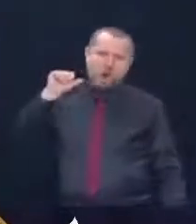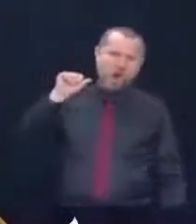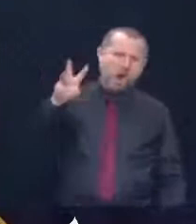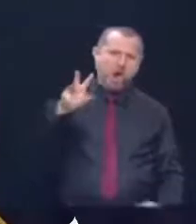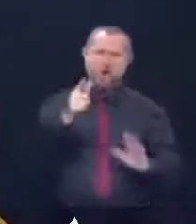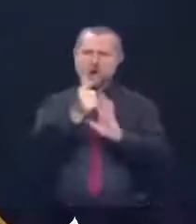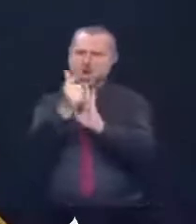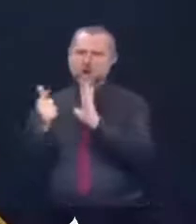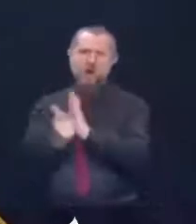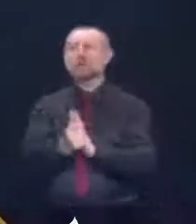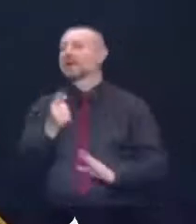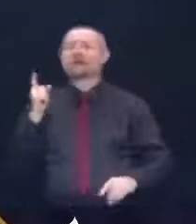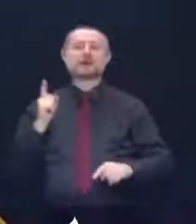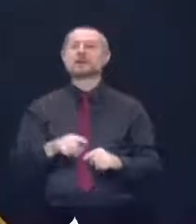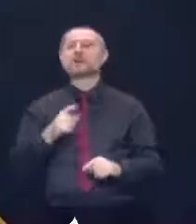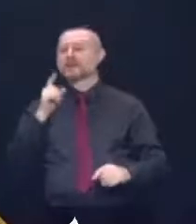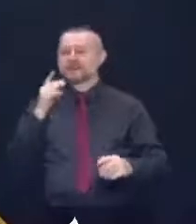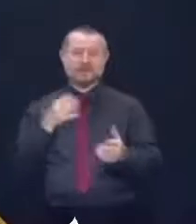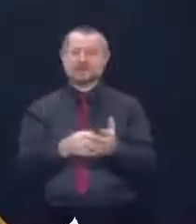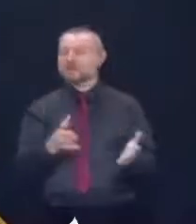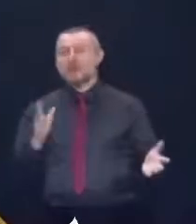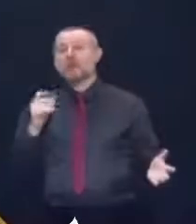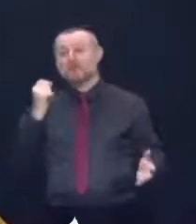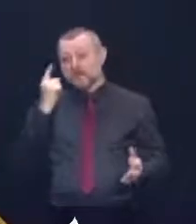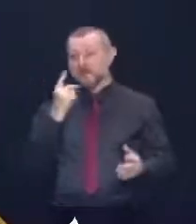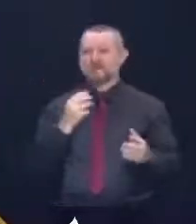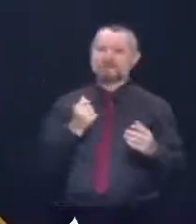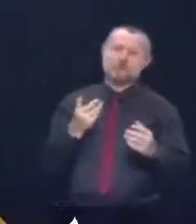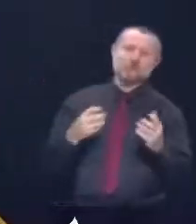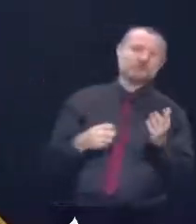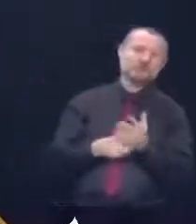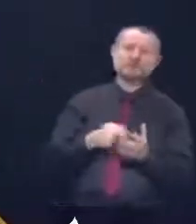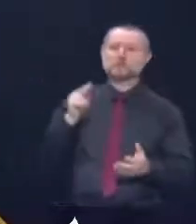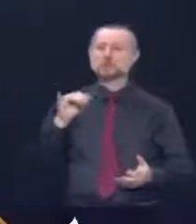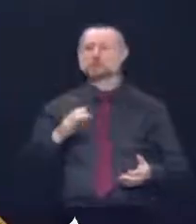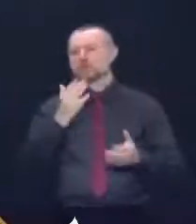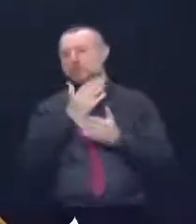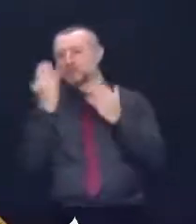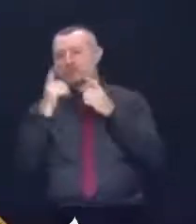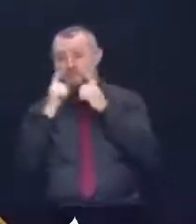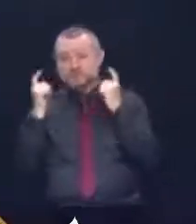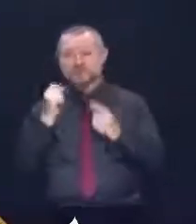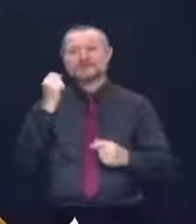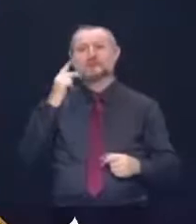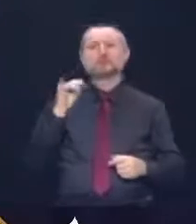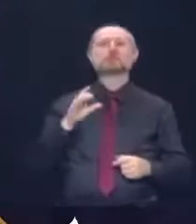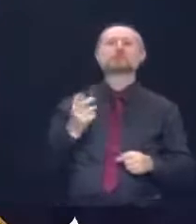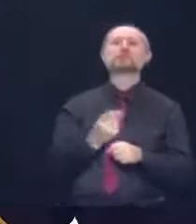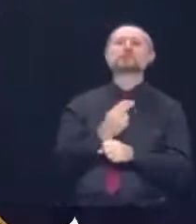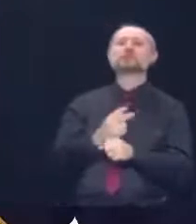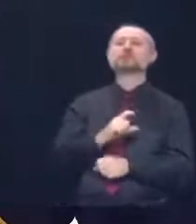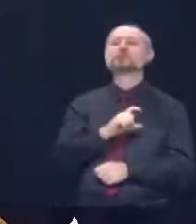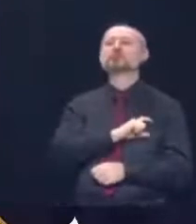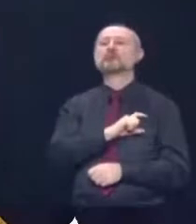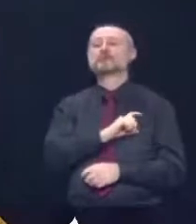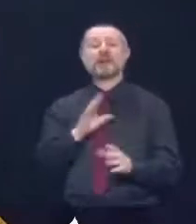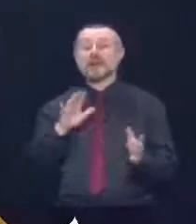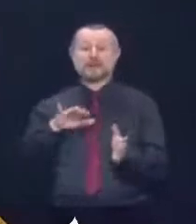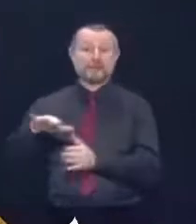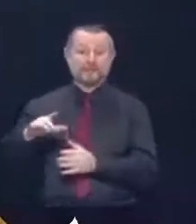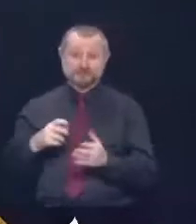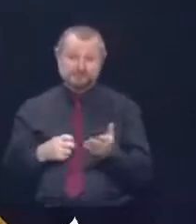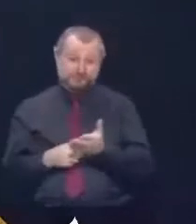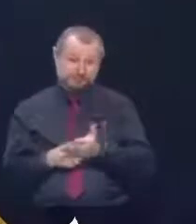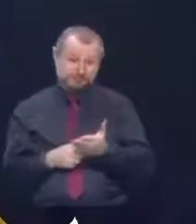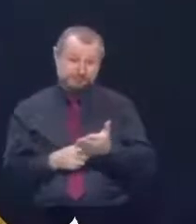ticket. You know, I think we gave out 10 tickets. New York City, all they use is sheriffs now. It's not that we give tickets if you